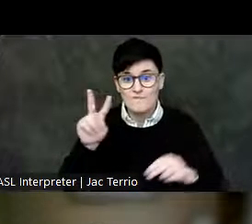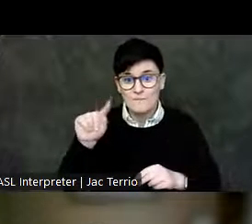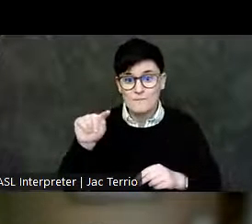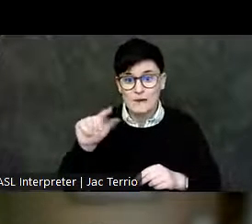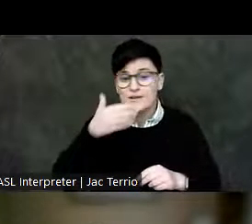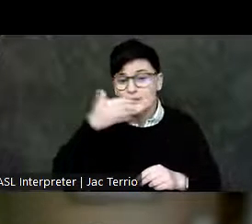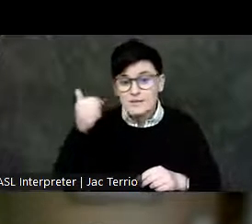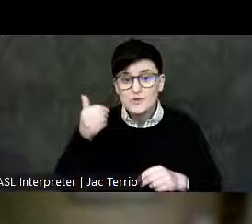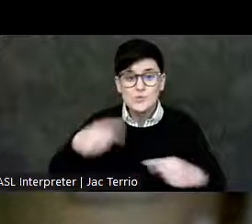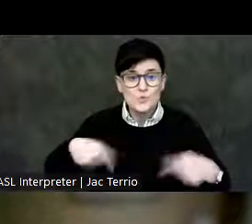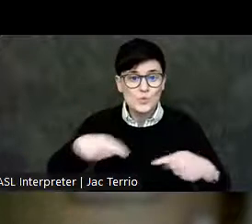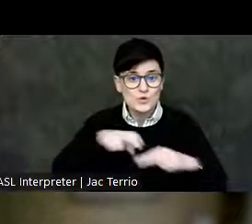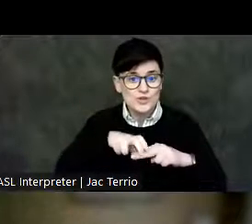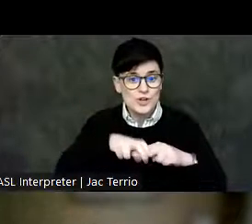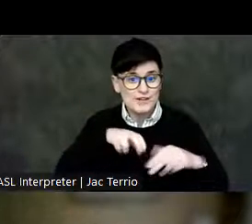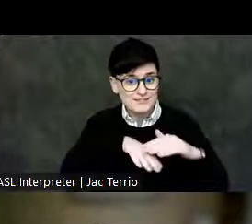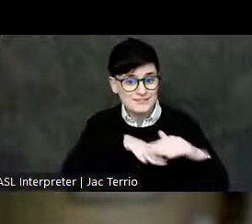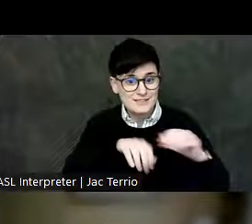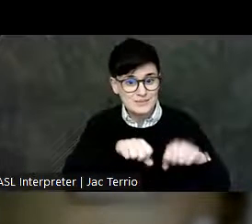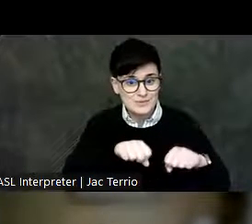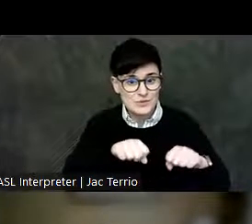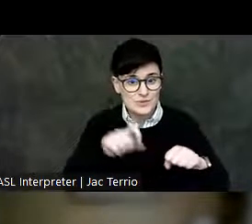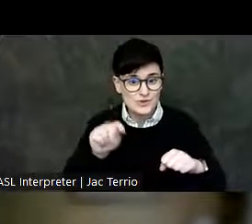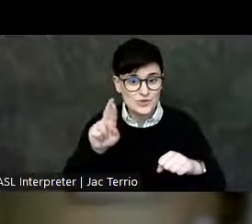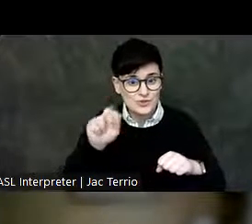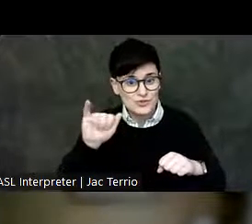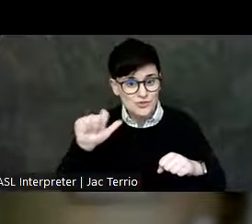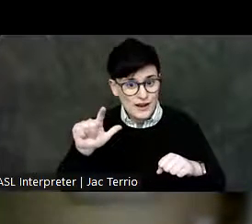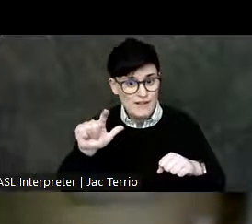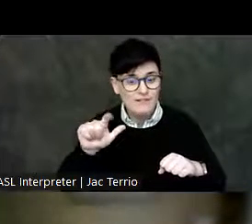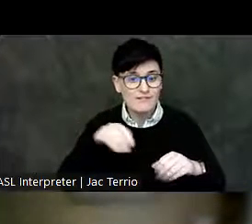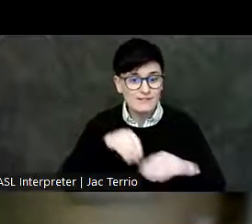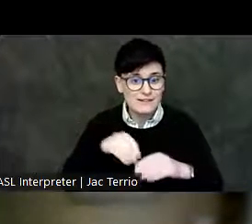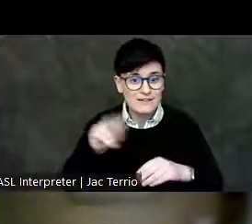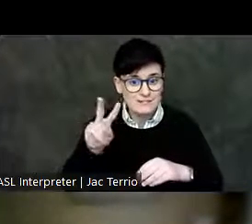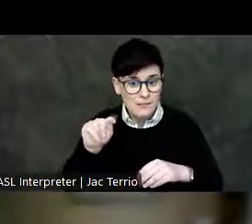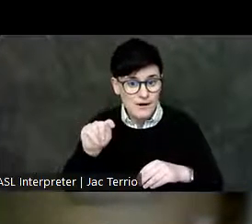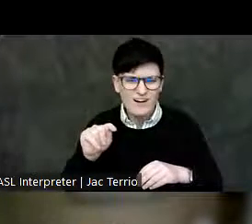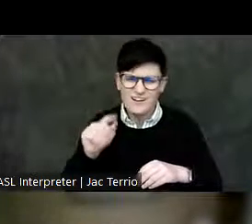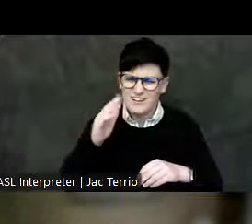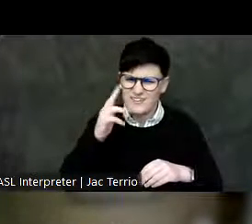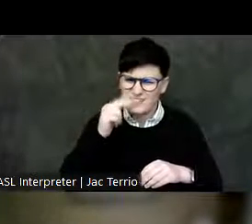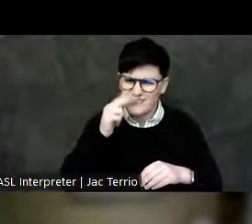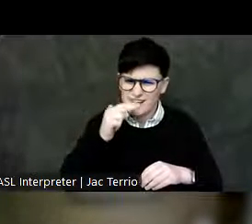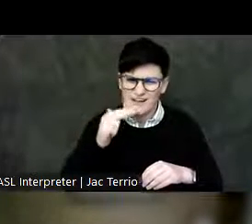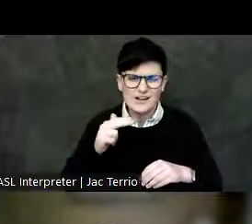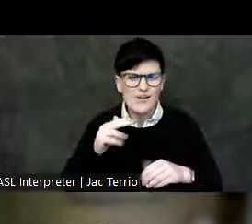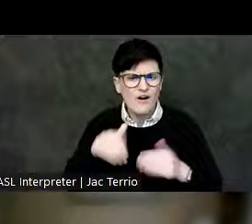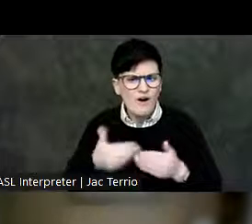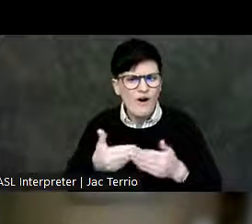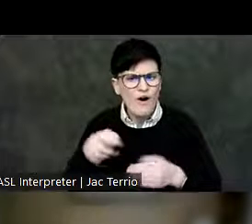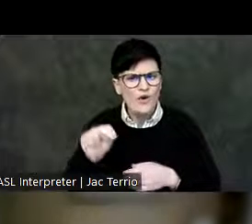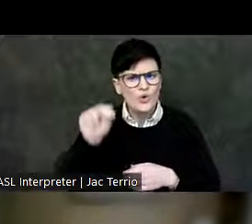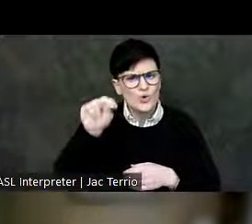around Vermont, and interestingly enough, they're almost all in the northeast, way up north, but not